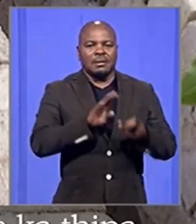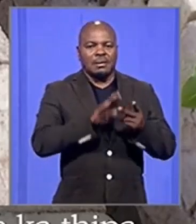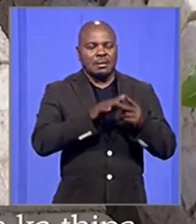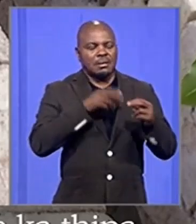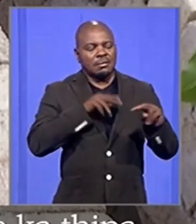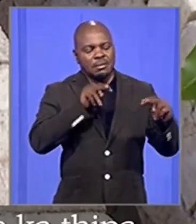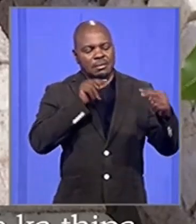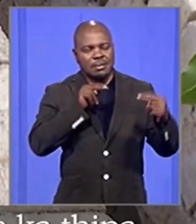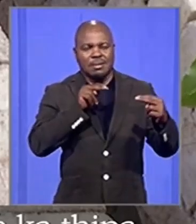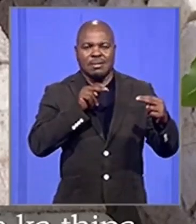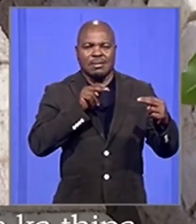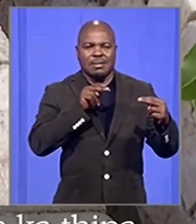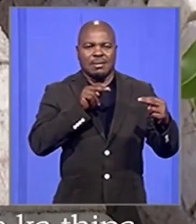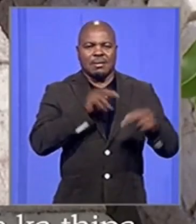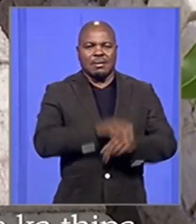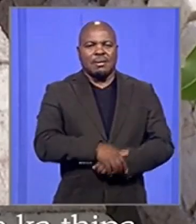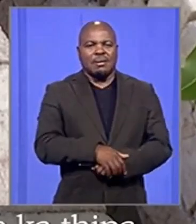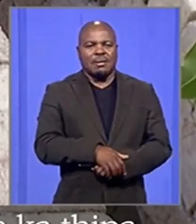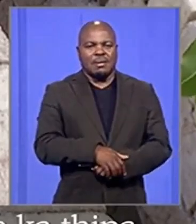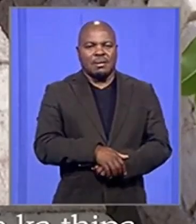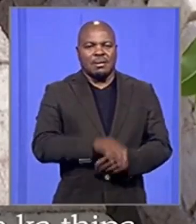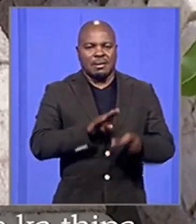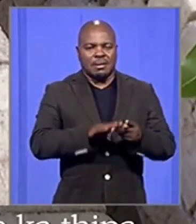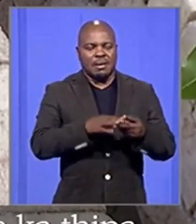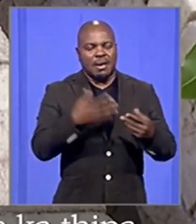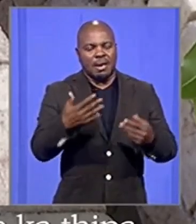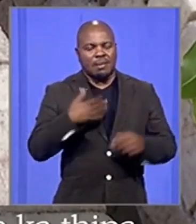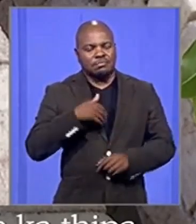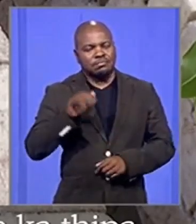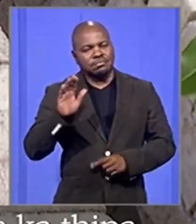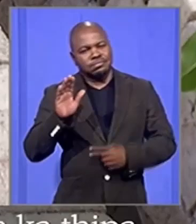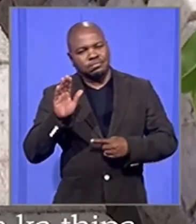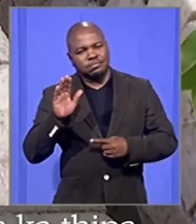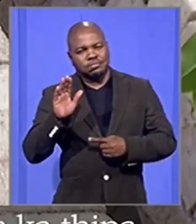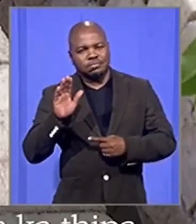matihlo a yimisa voko ako.